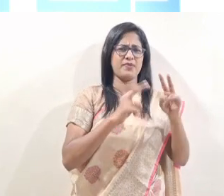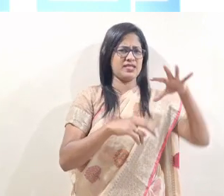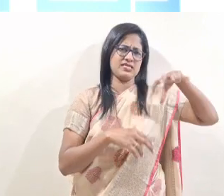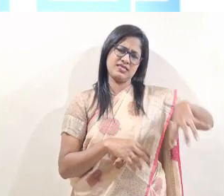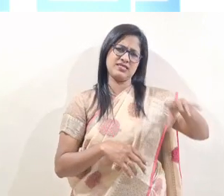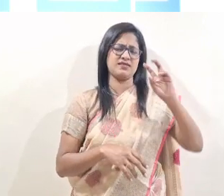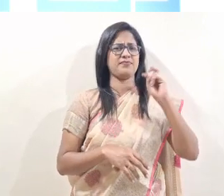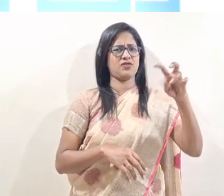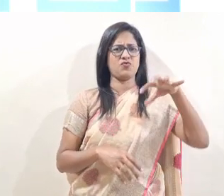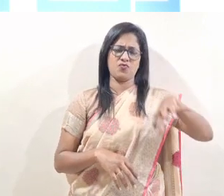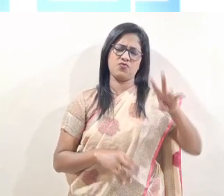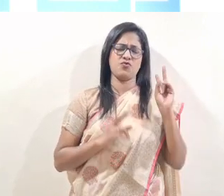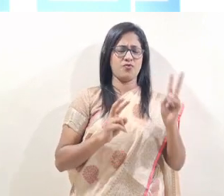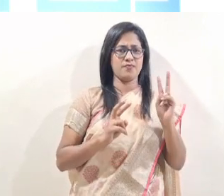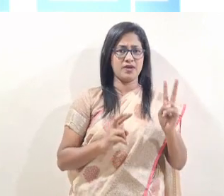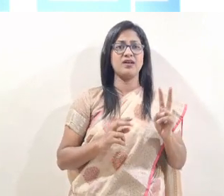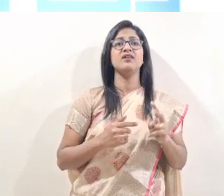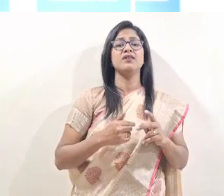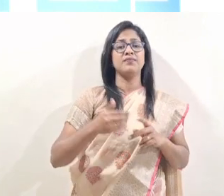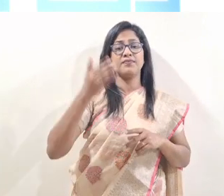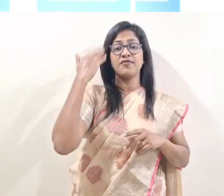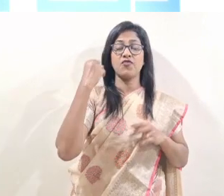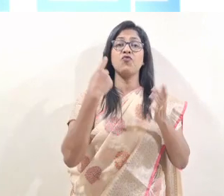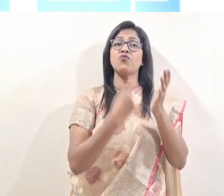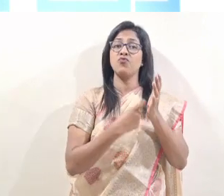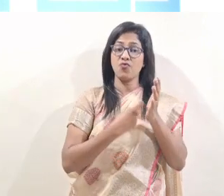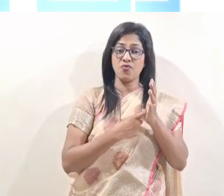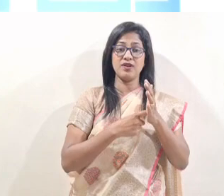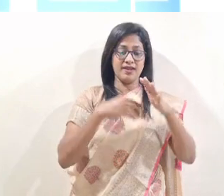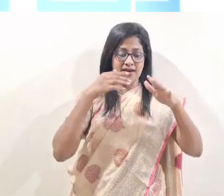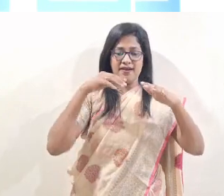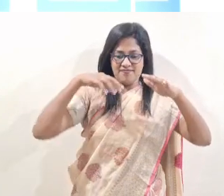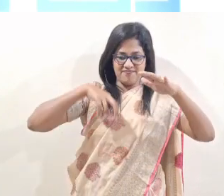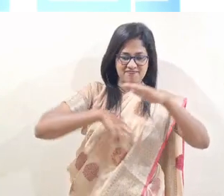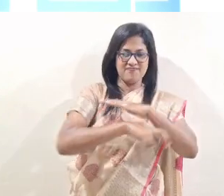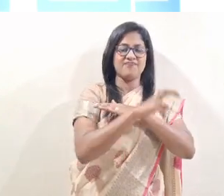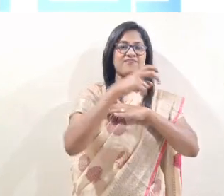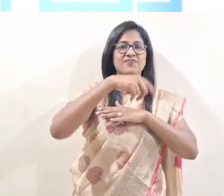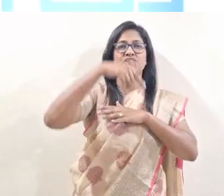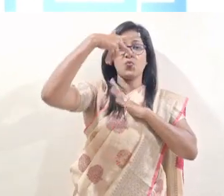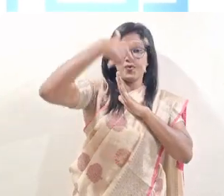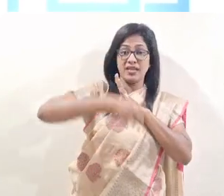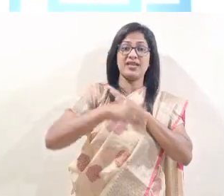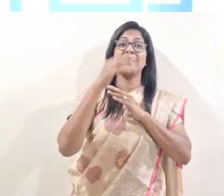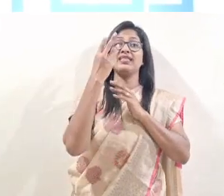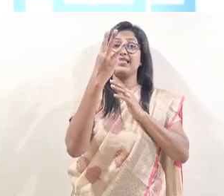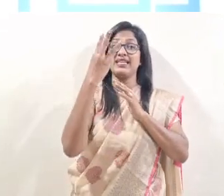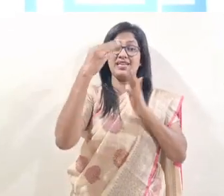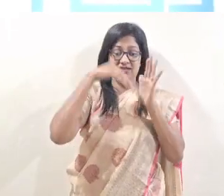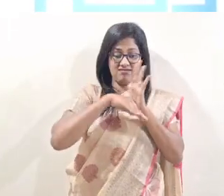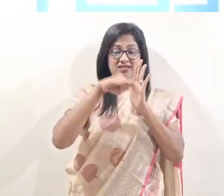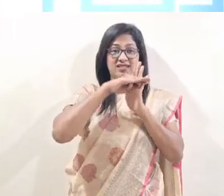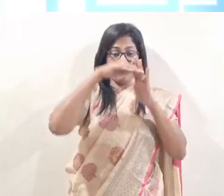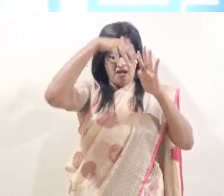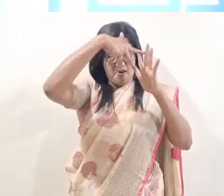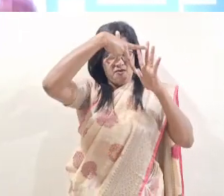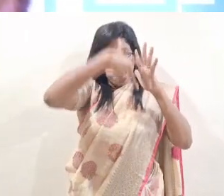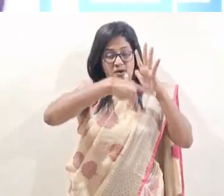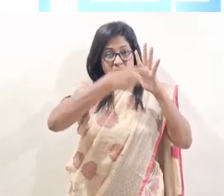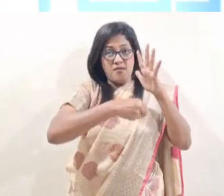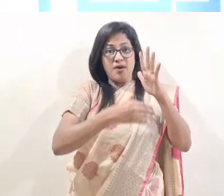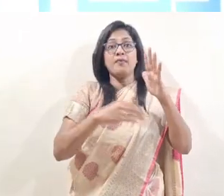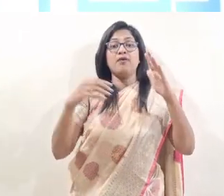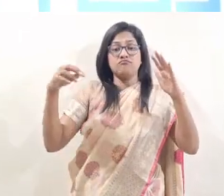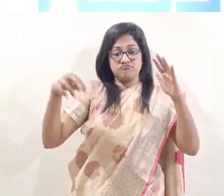and we also had a provision for an underpass over it, so it was little deeper. It was 3 levels deep because an underpass